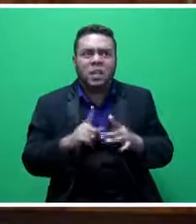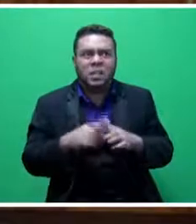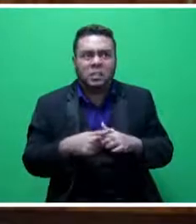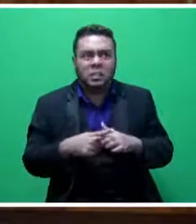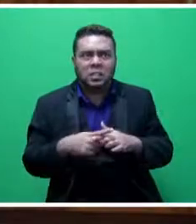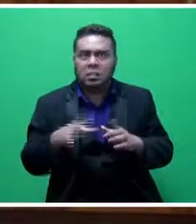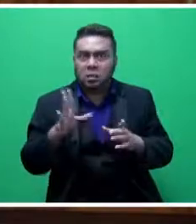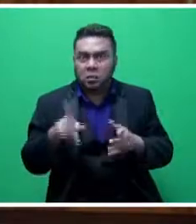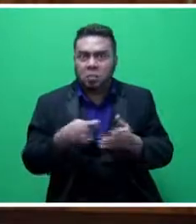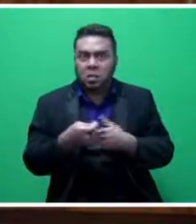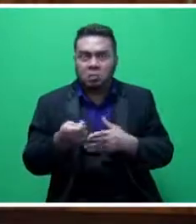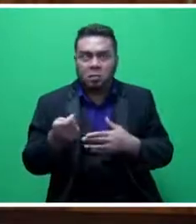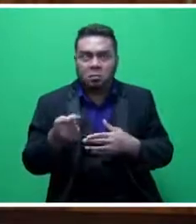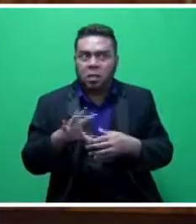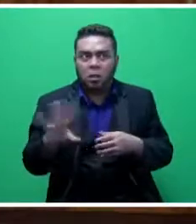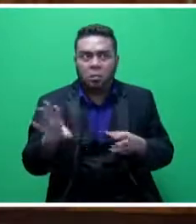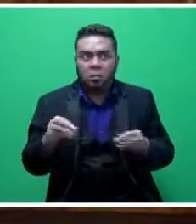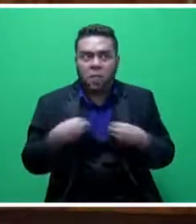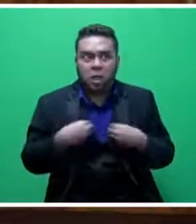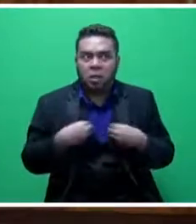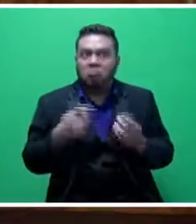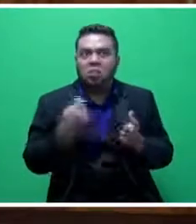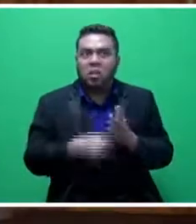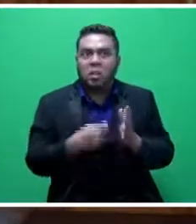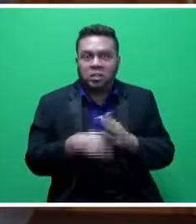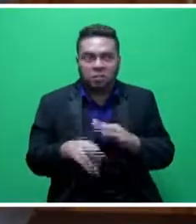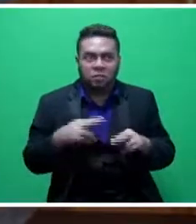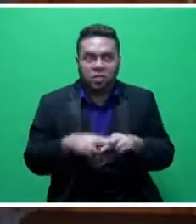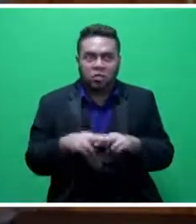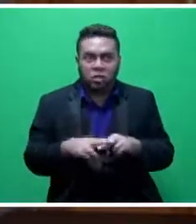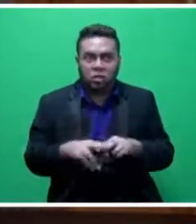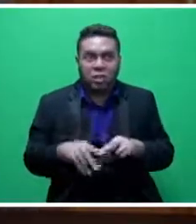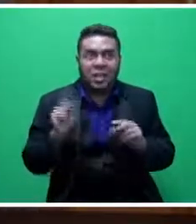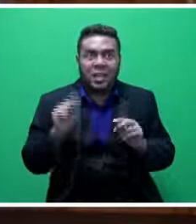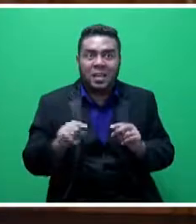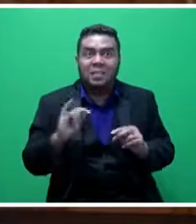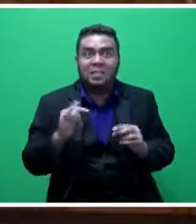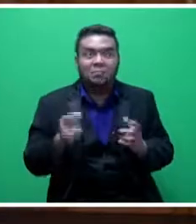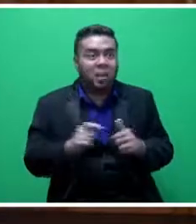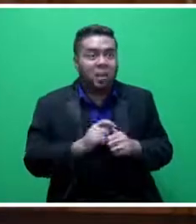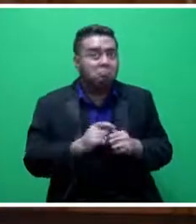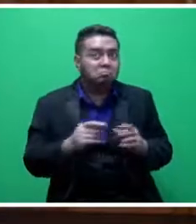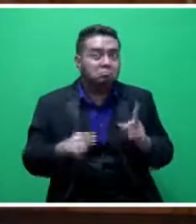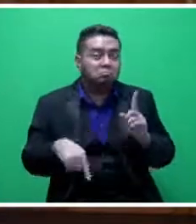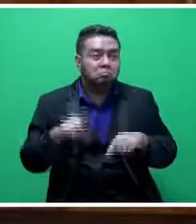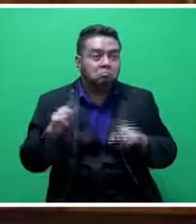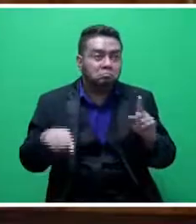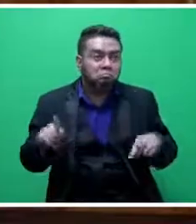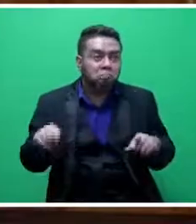paid to Netflix, but they don't actually pay any taxes in Fiji. It's a very